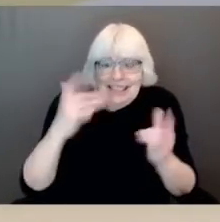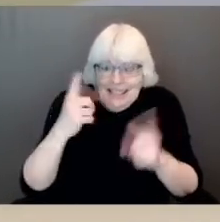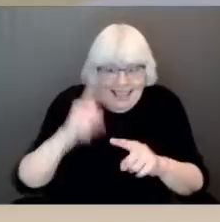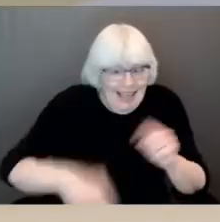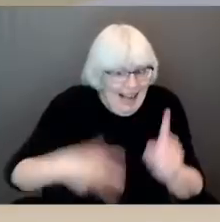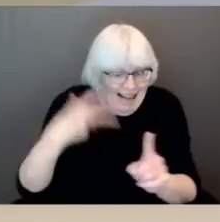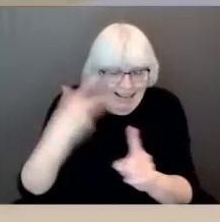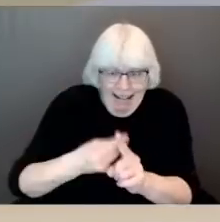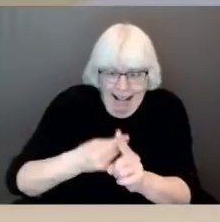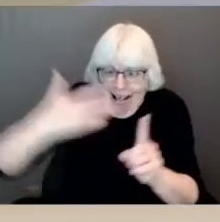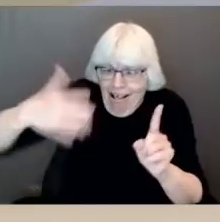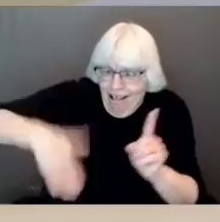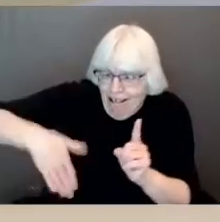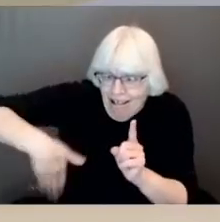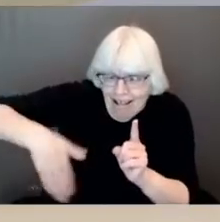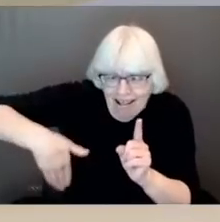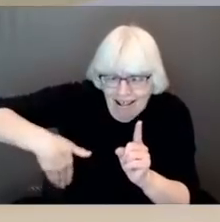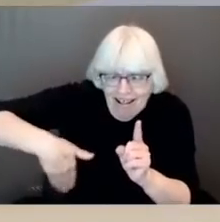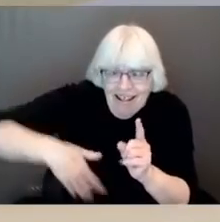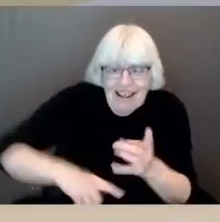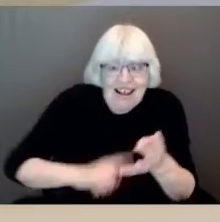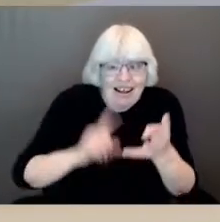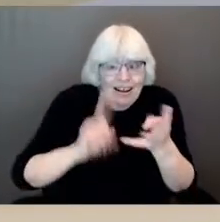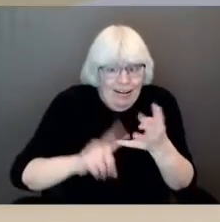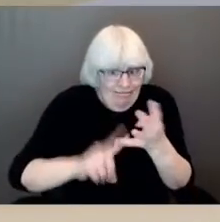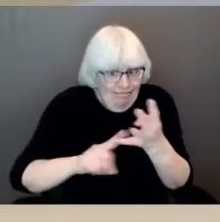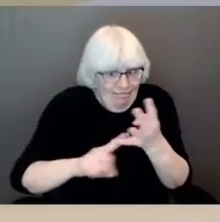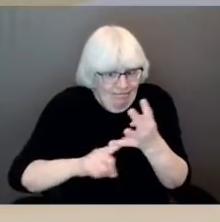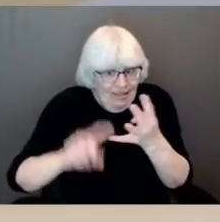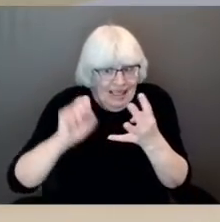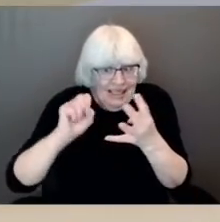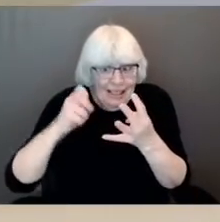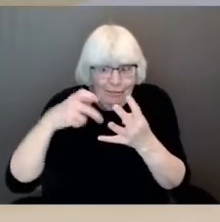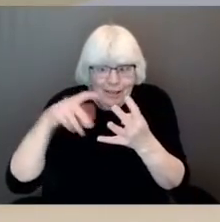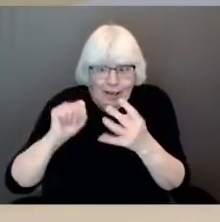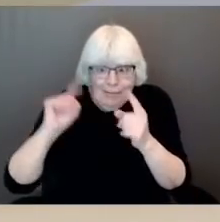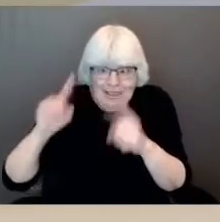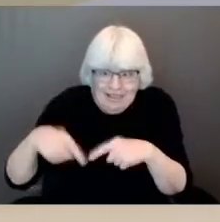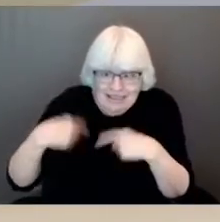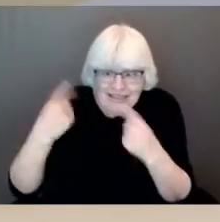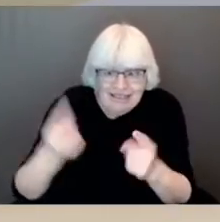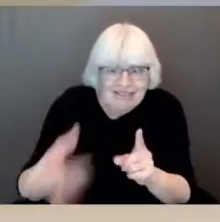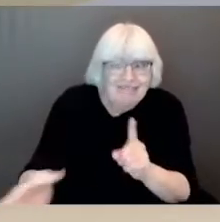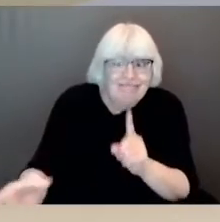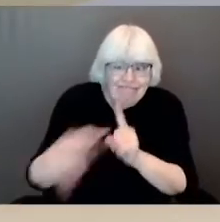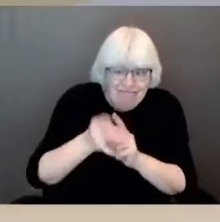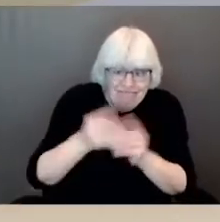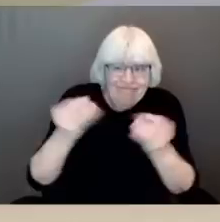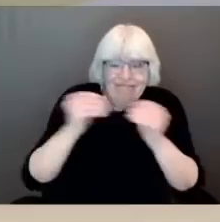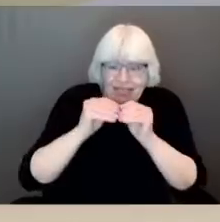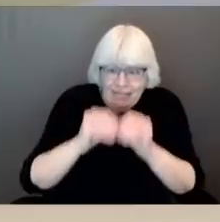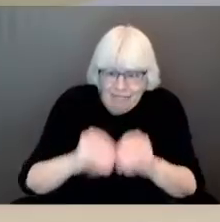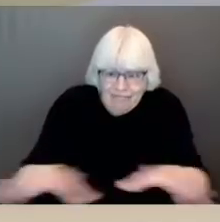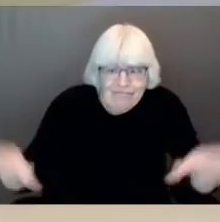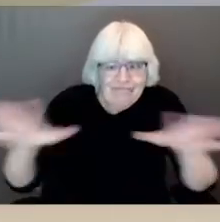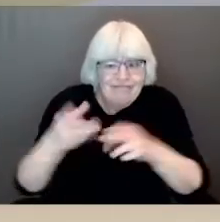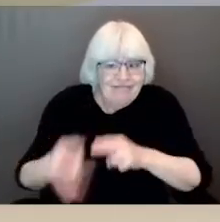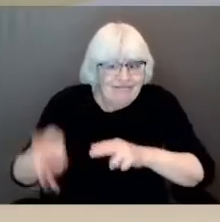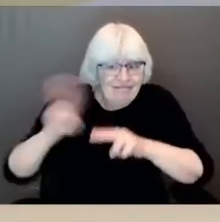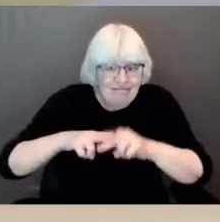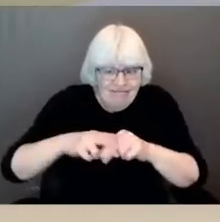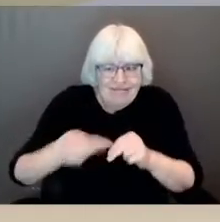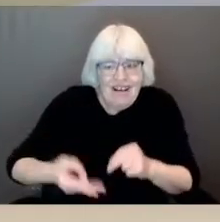week of September, and for the first time since the pandemic began, the rate of new cases was highest in the under 19 age